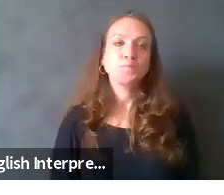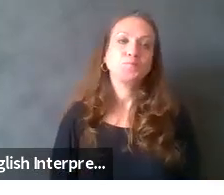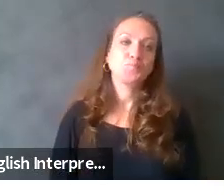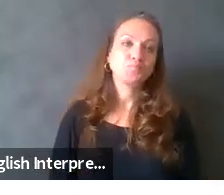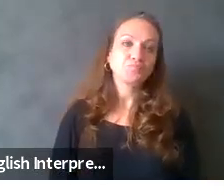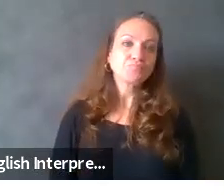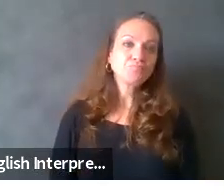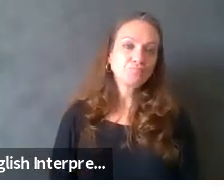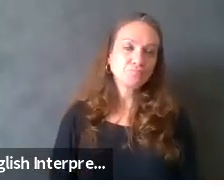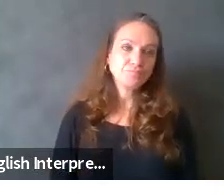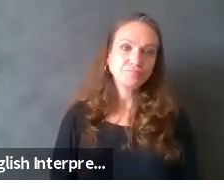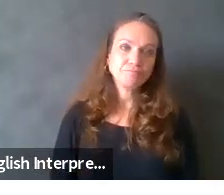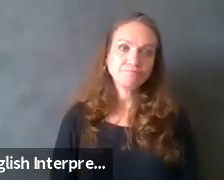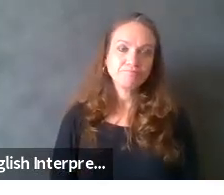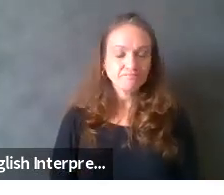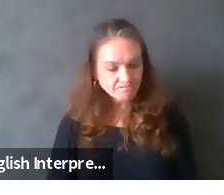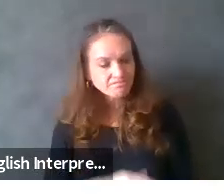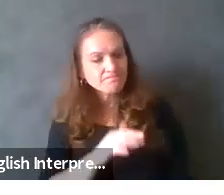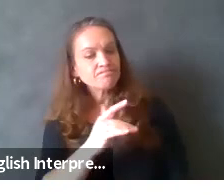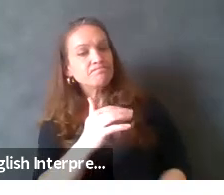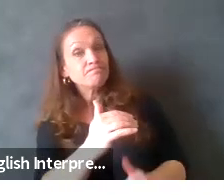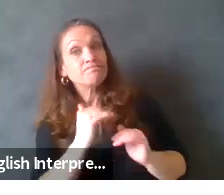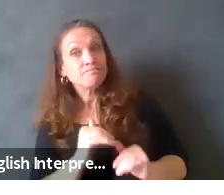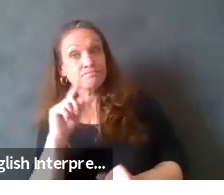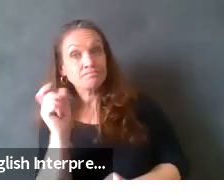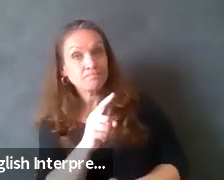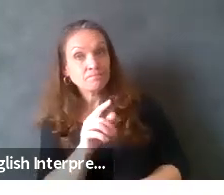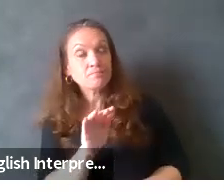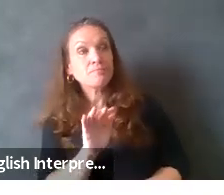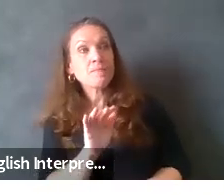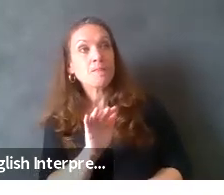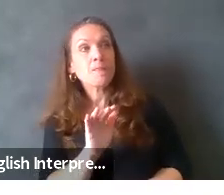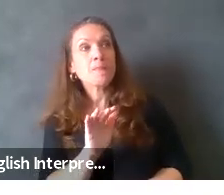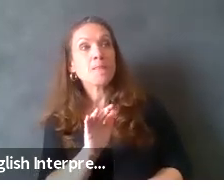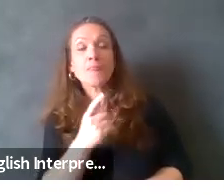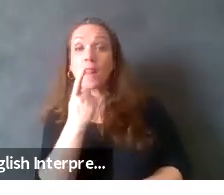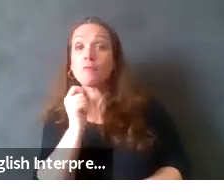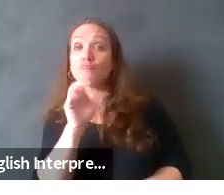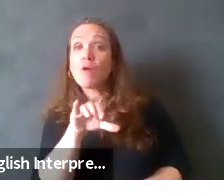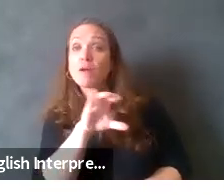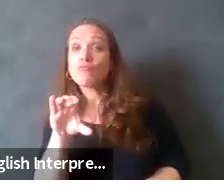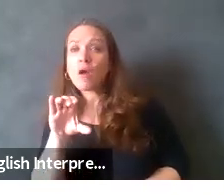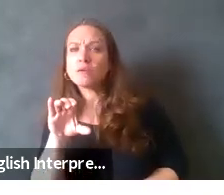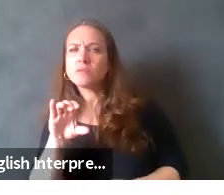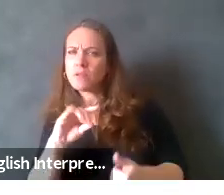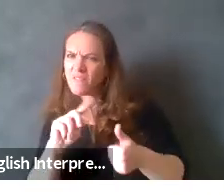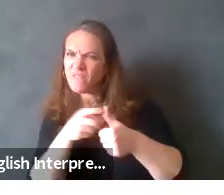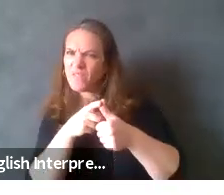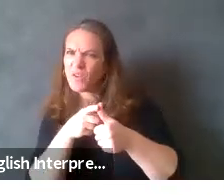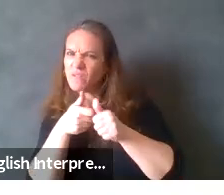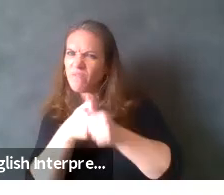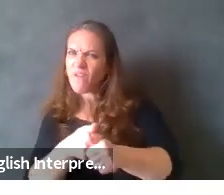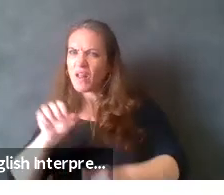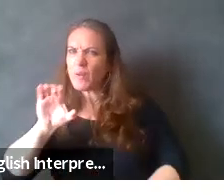Okay. So the next question is, when did Red Cross first start using the CMIST definition as part